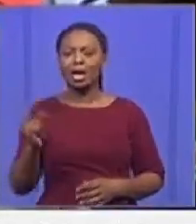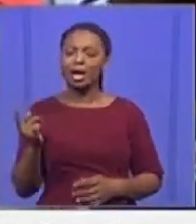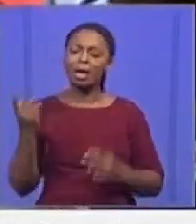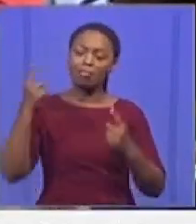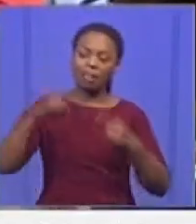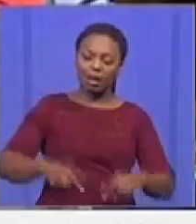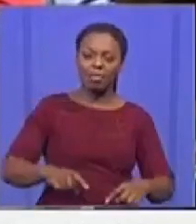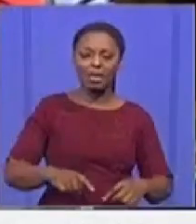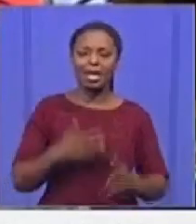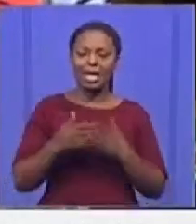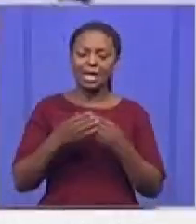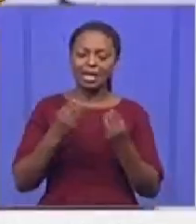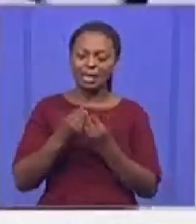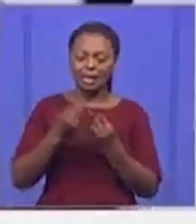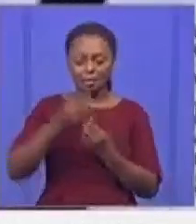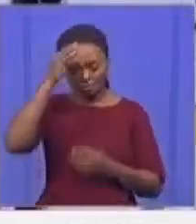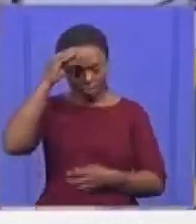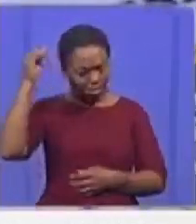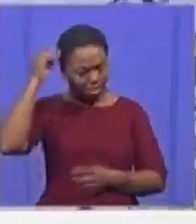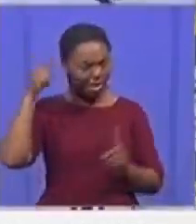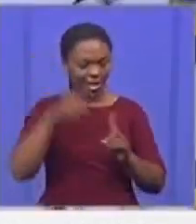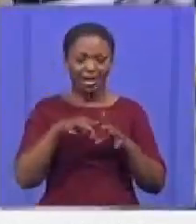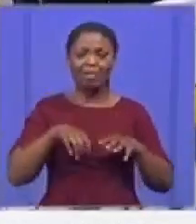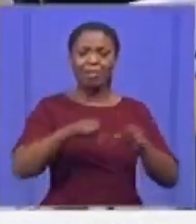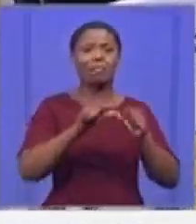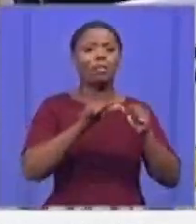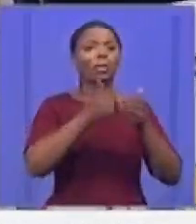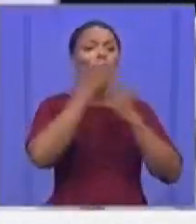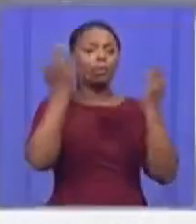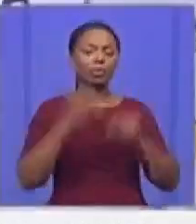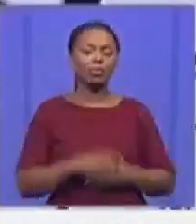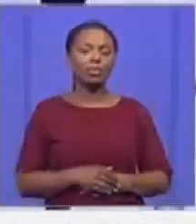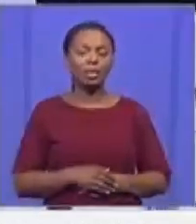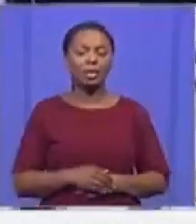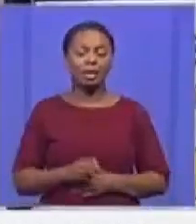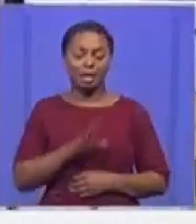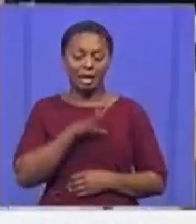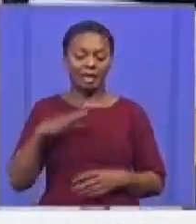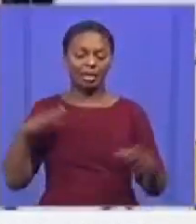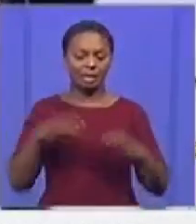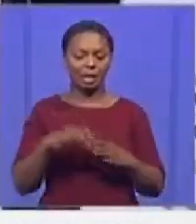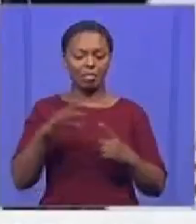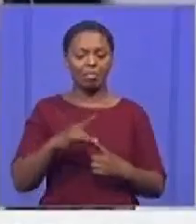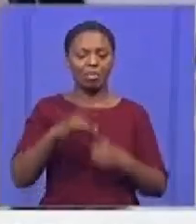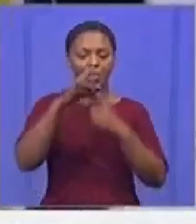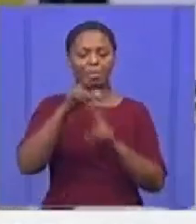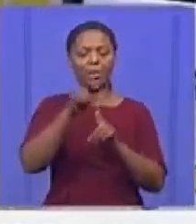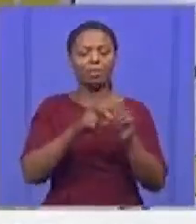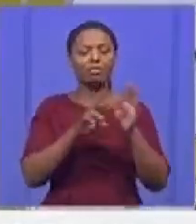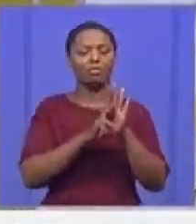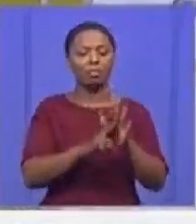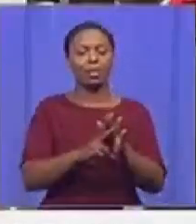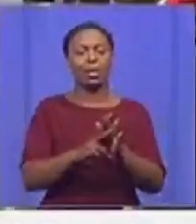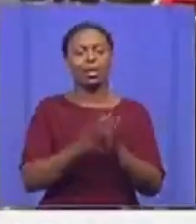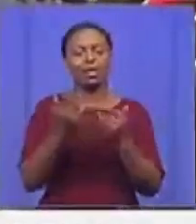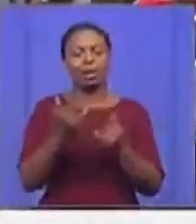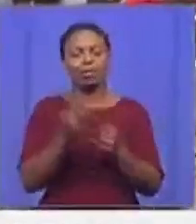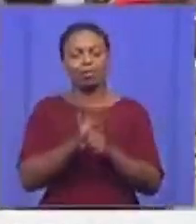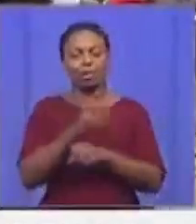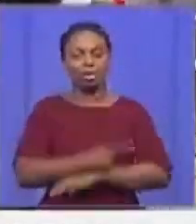by Dikgang, I've got nowhere to go. Kabagare Bargaining Council e tla thapa motsamaiso ya ikemetseng mo sebakeng sa matsatsi a le